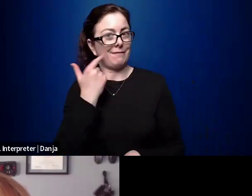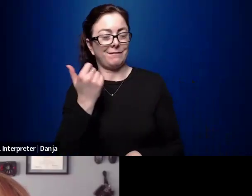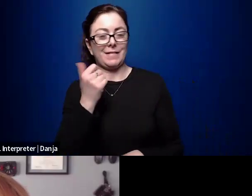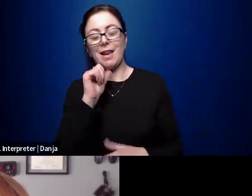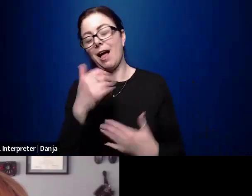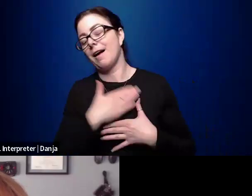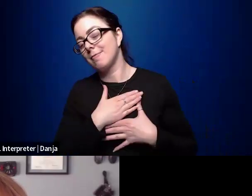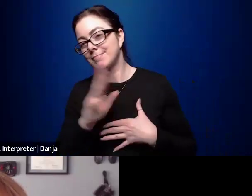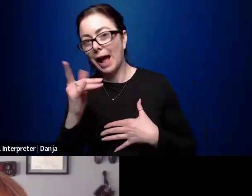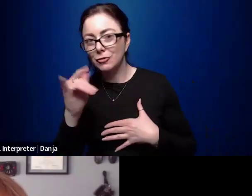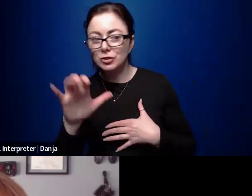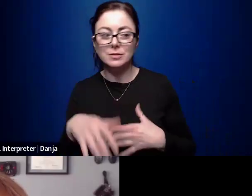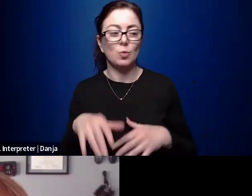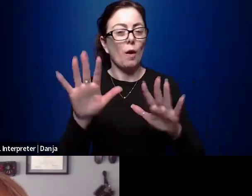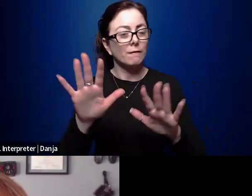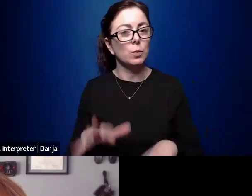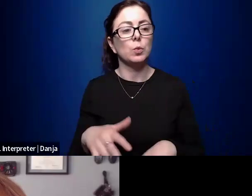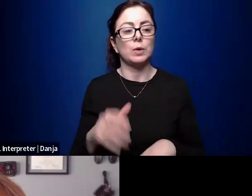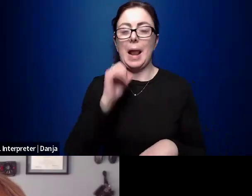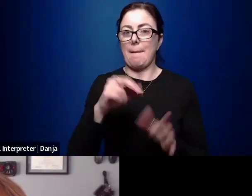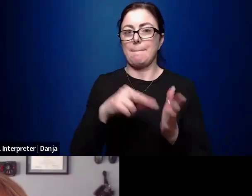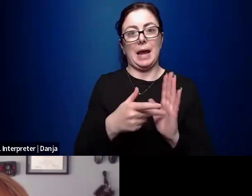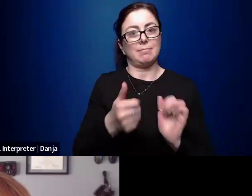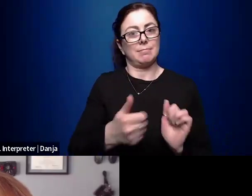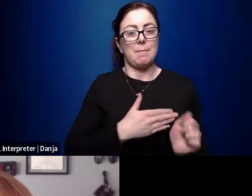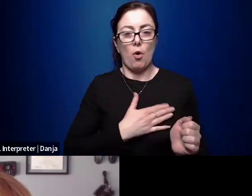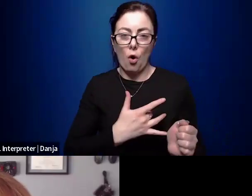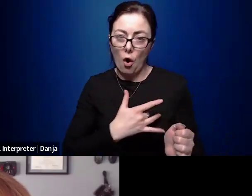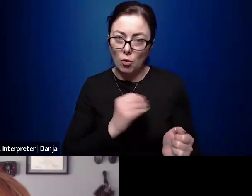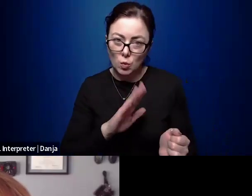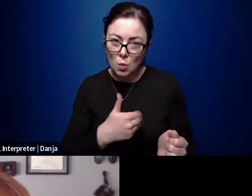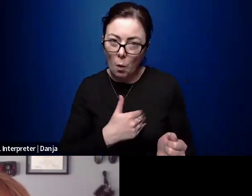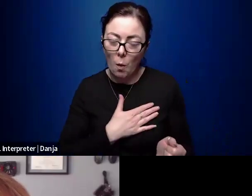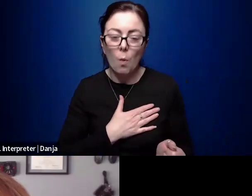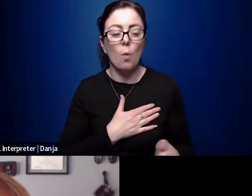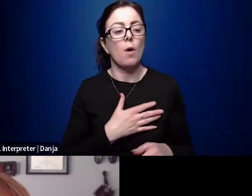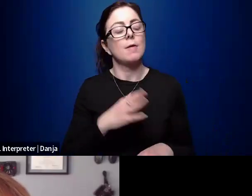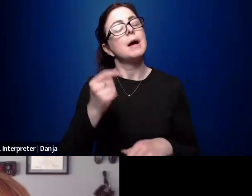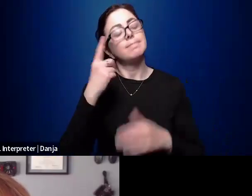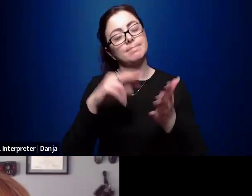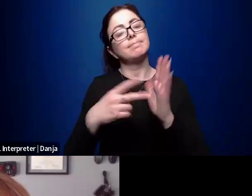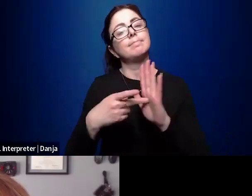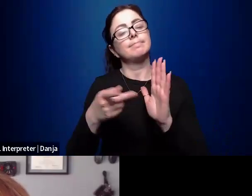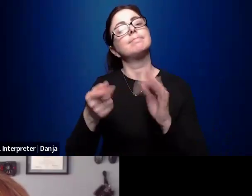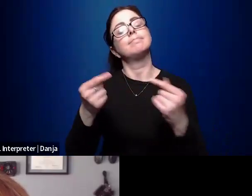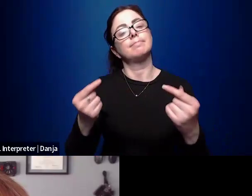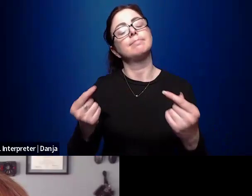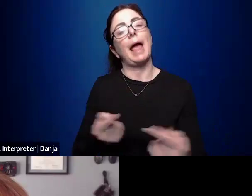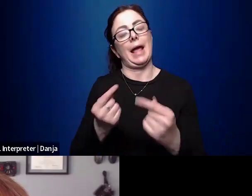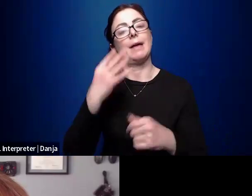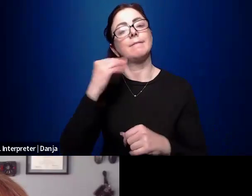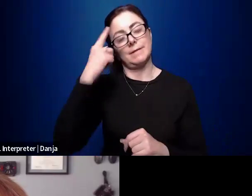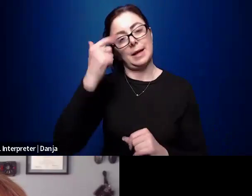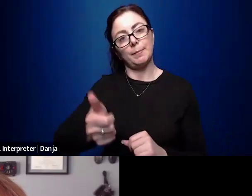and soul. It did mean pain for him. It meant not being able to speak,